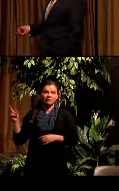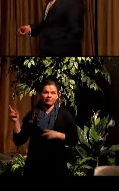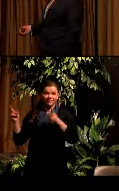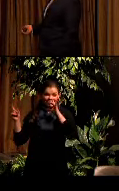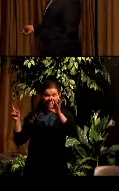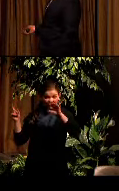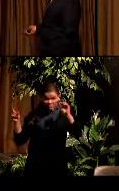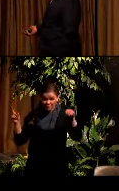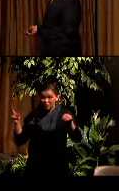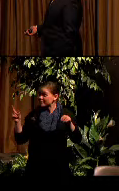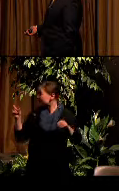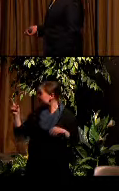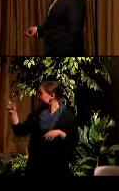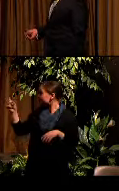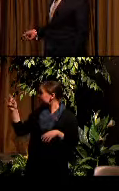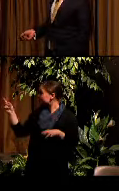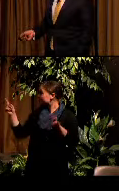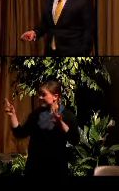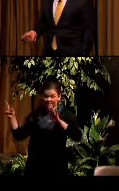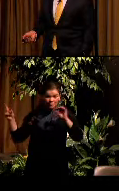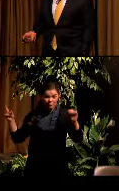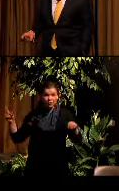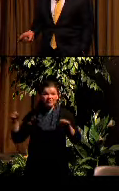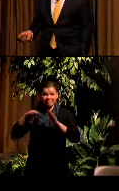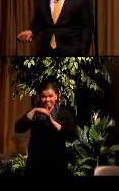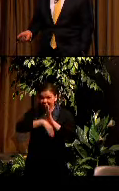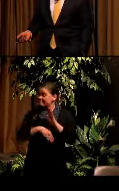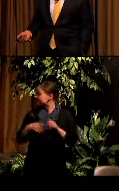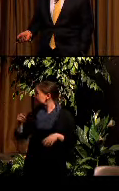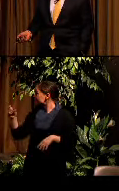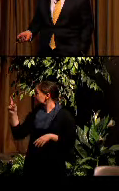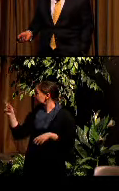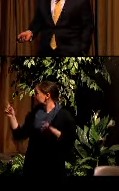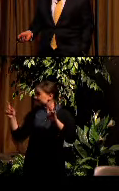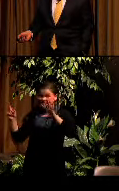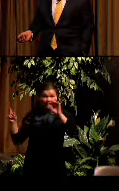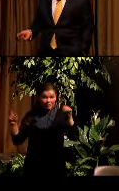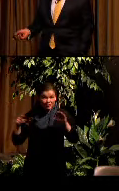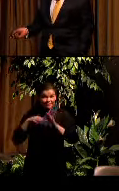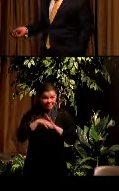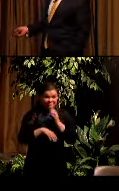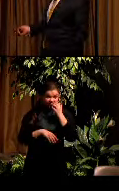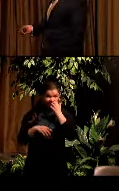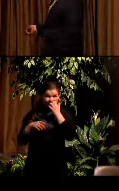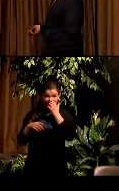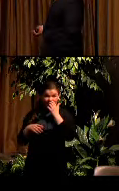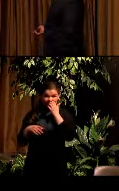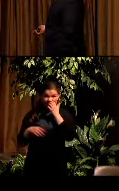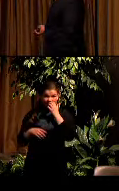over 75%. LeConte's thrasher by over 75%.